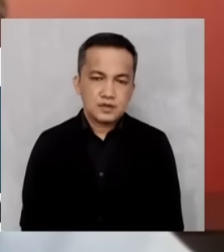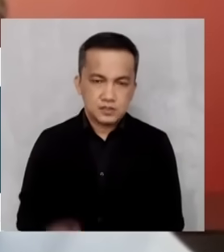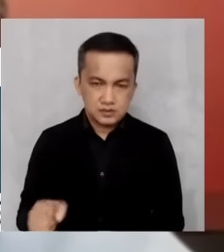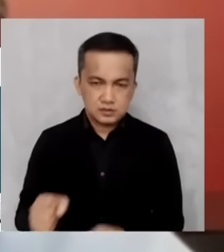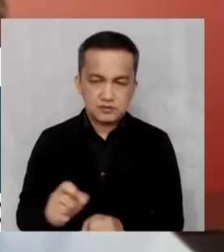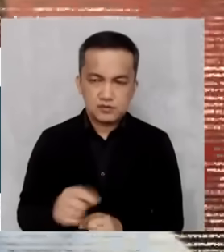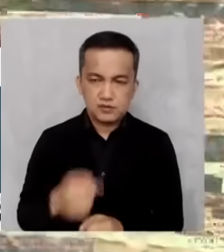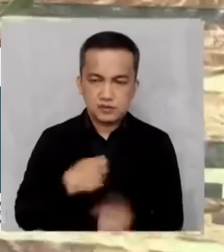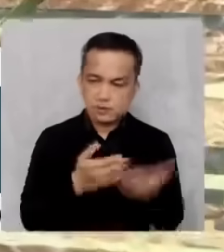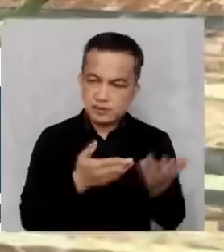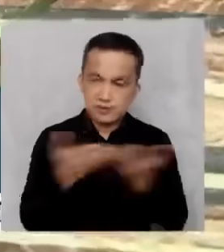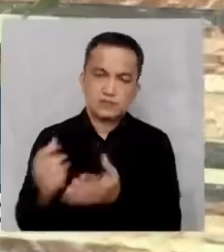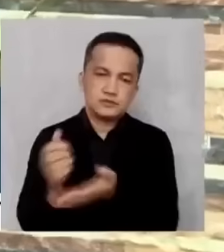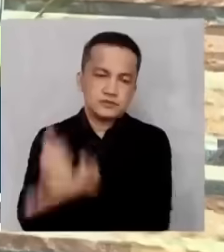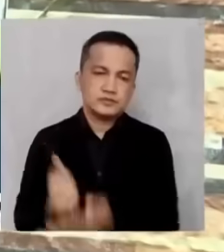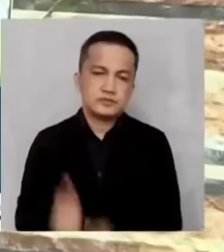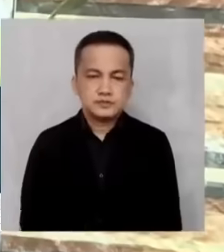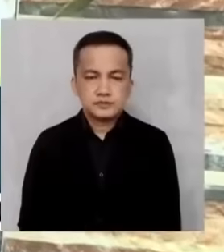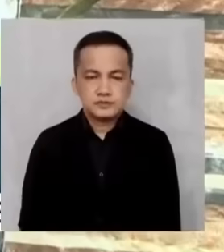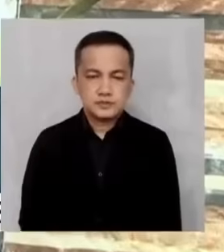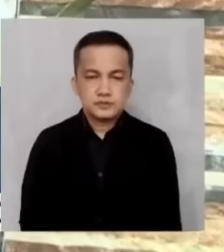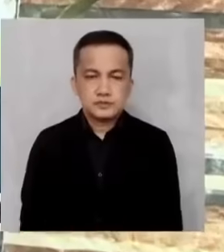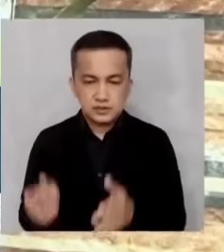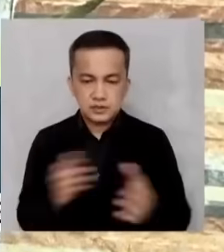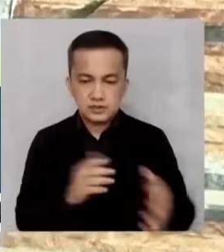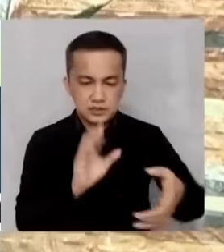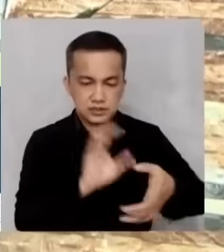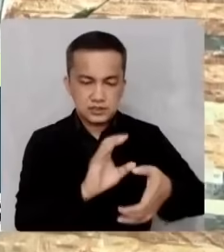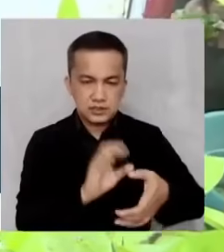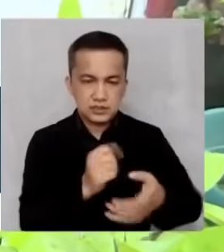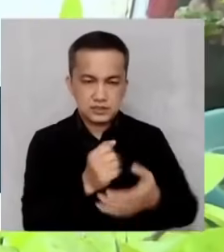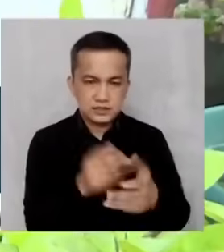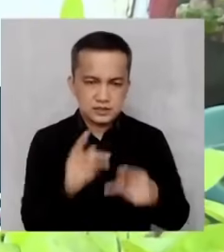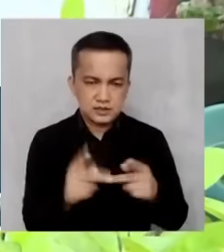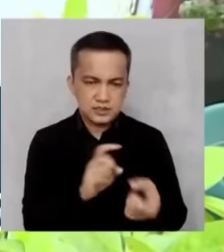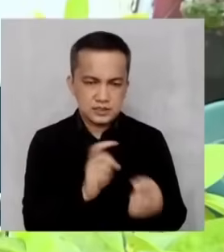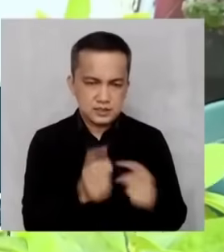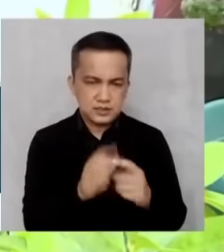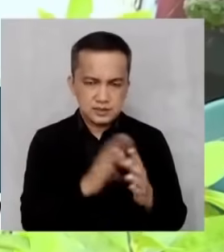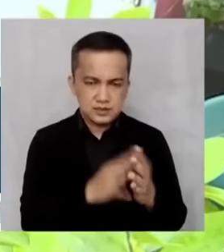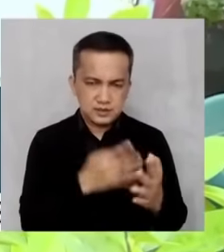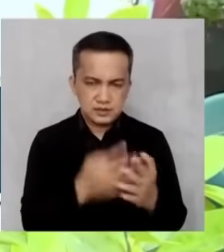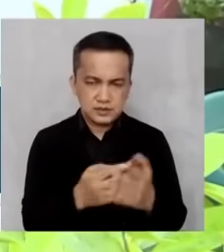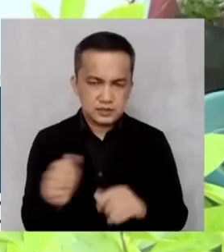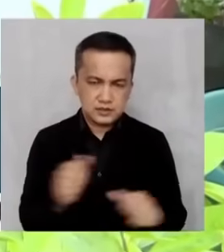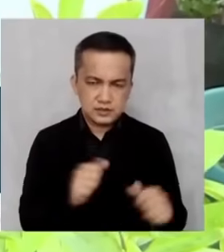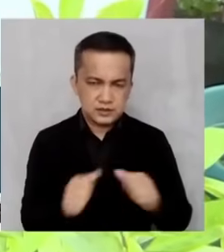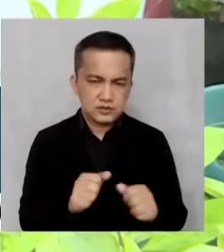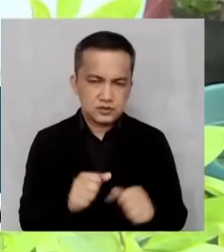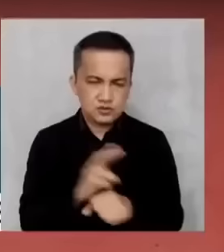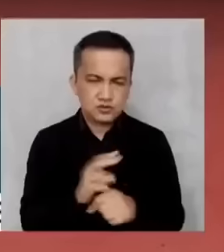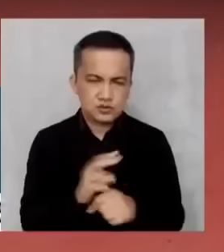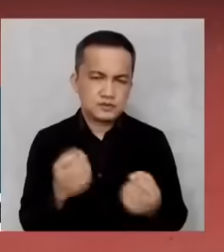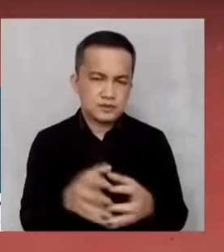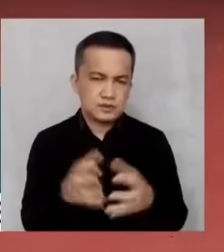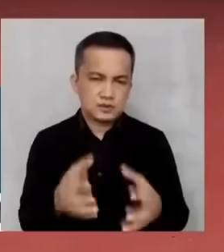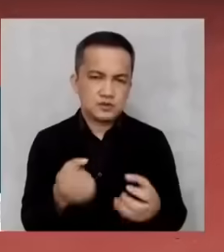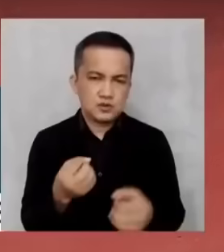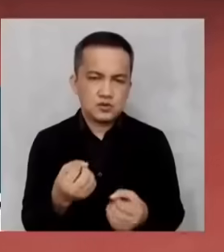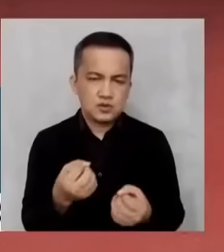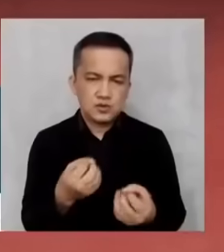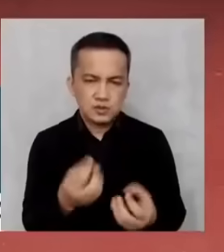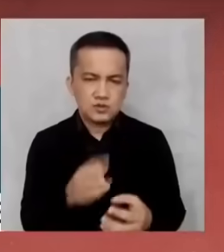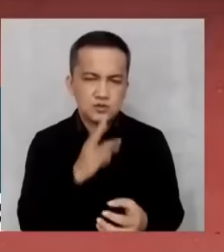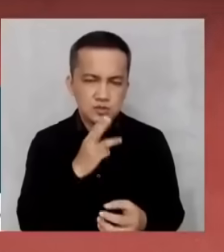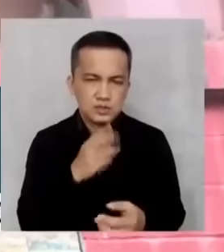ng tulong. In Caloocan City, some residents have adjusted the schedule for activities that use plenty of water, like cleaning the house,